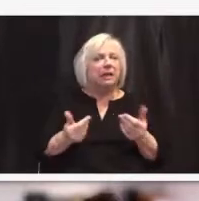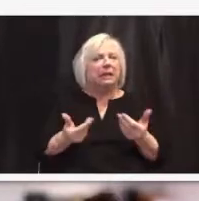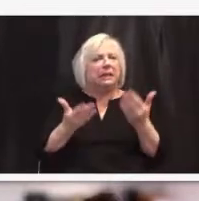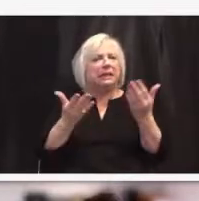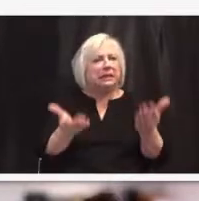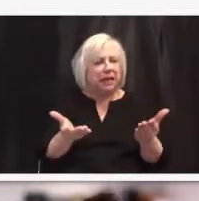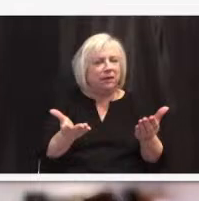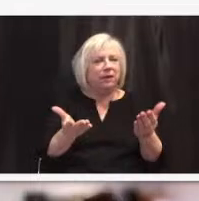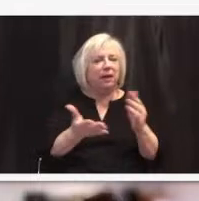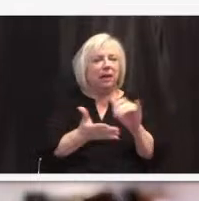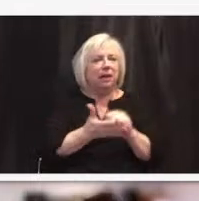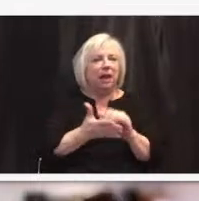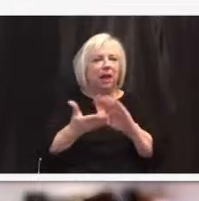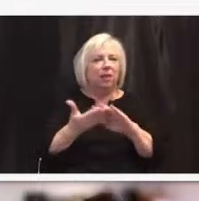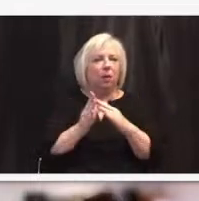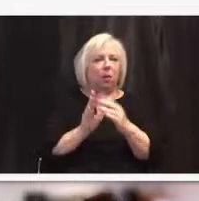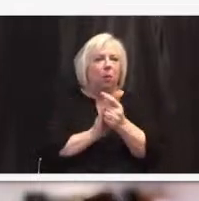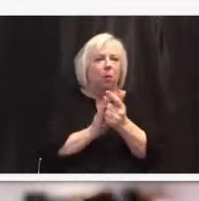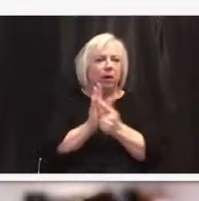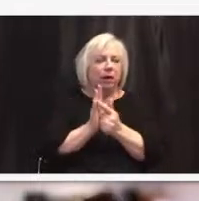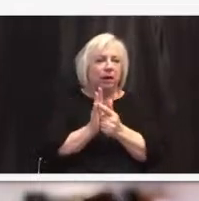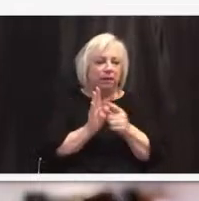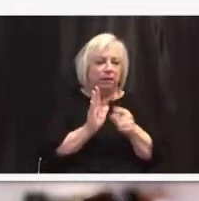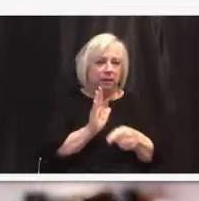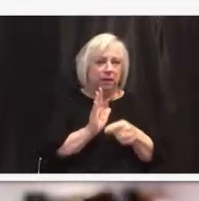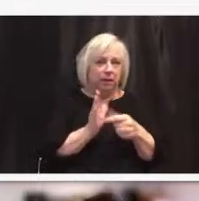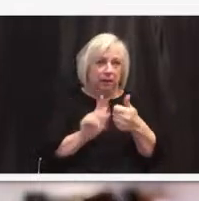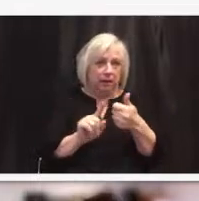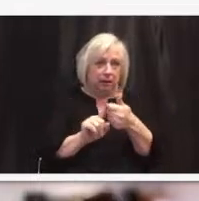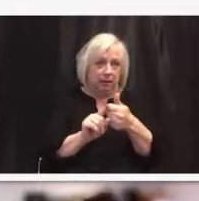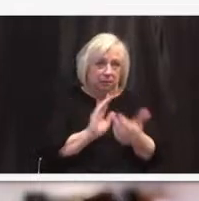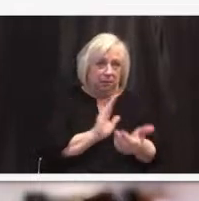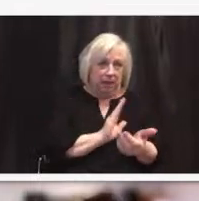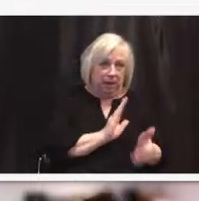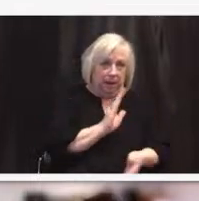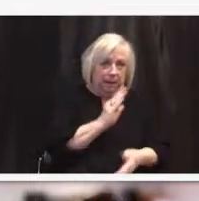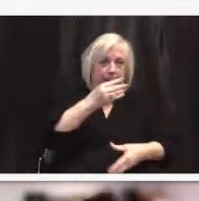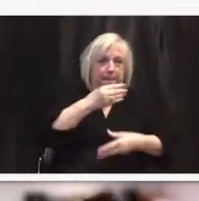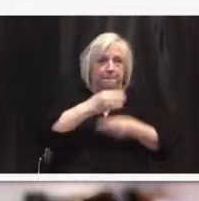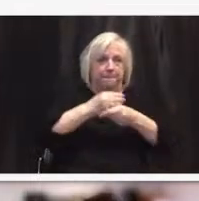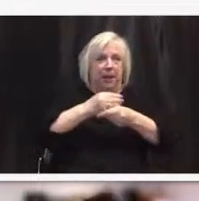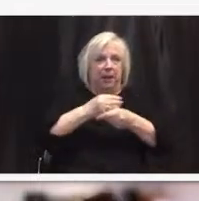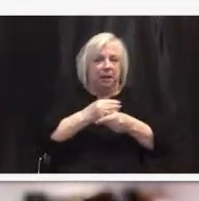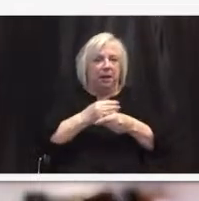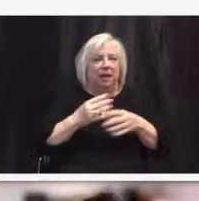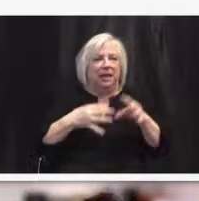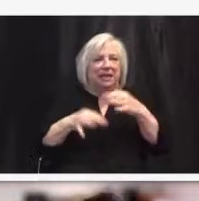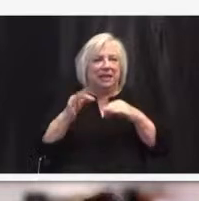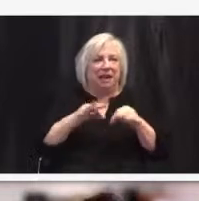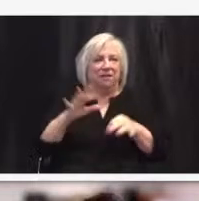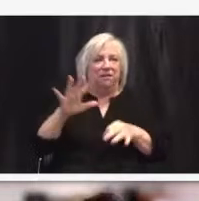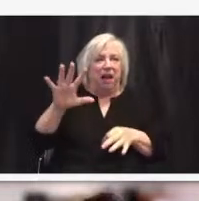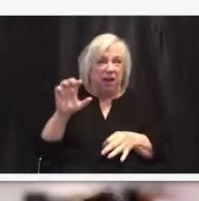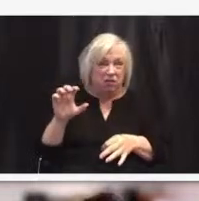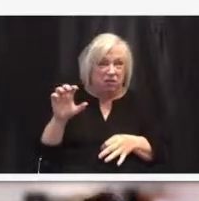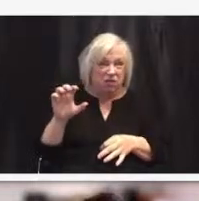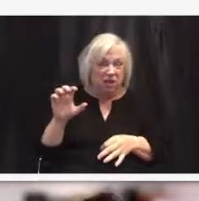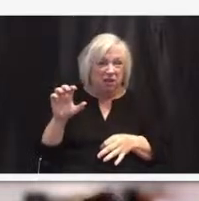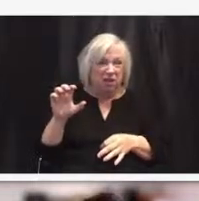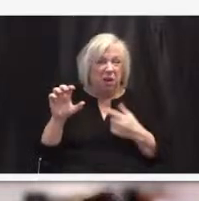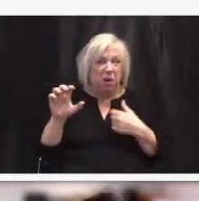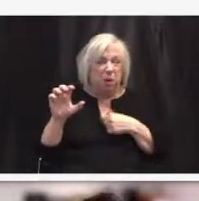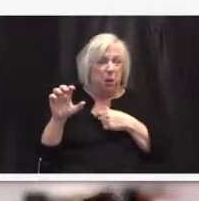suggesting that the ordinance be amended so that instead of 500 of these things,